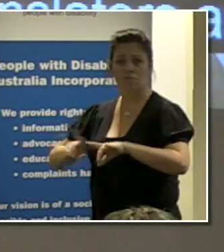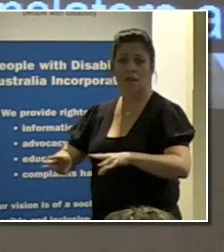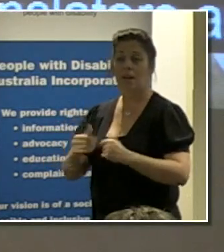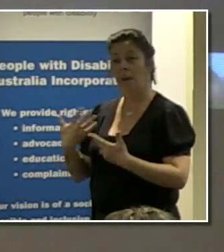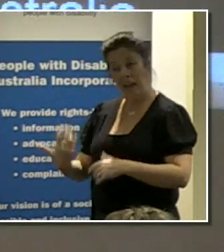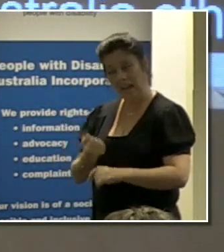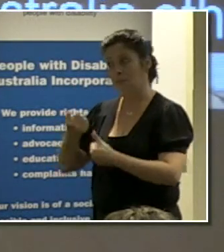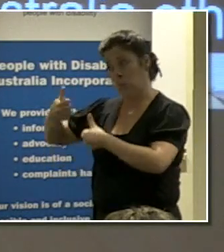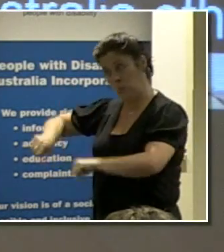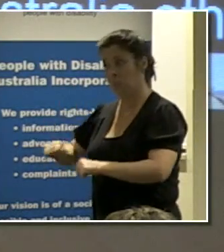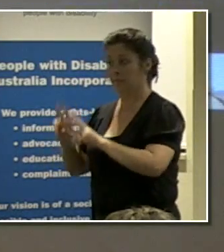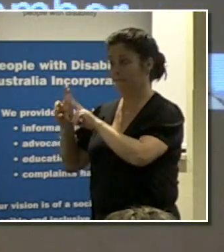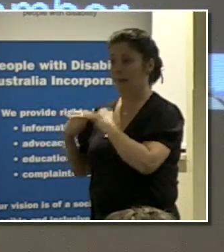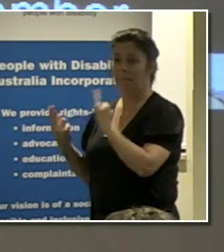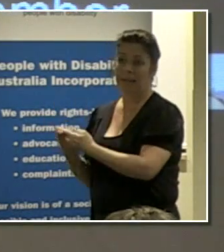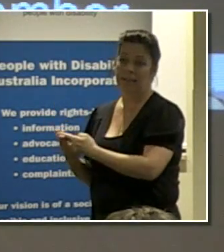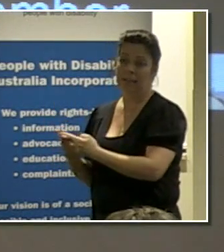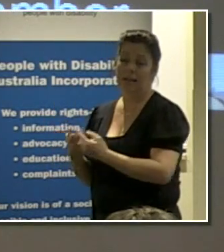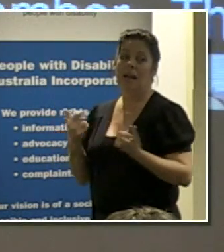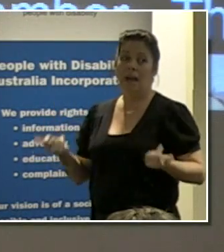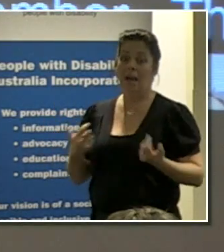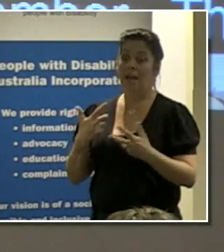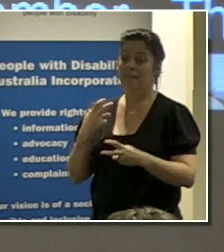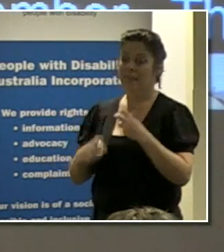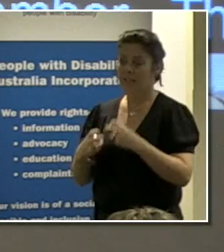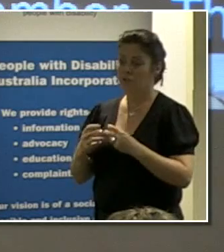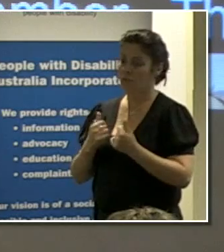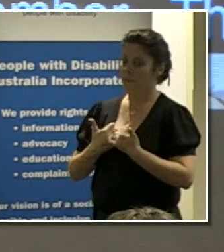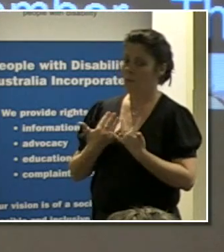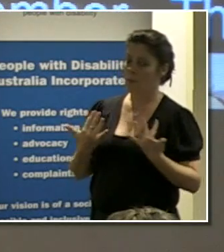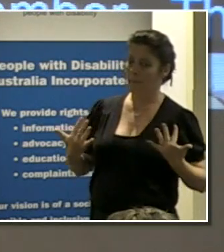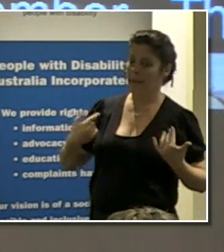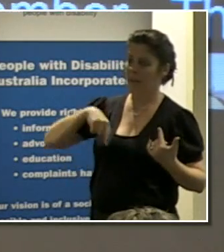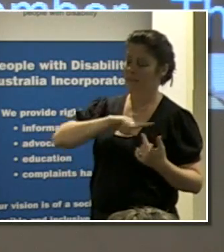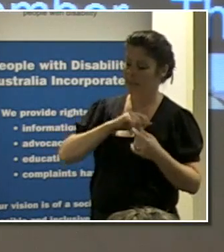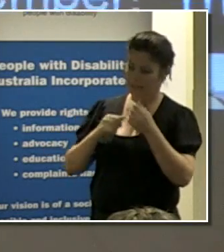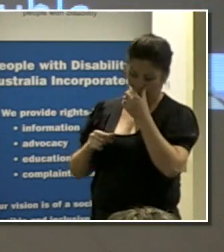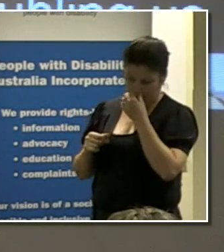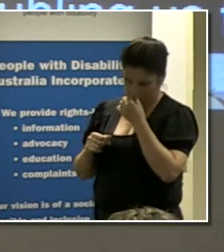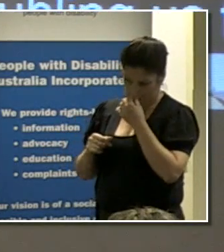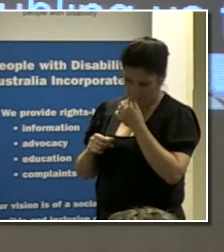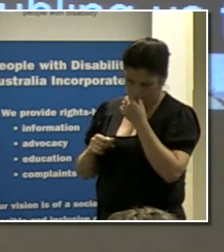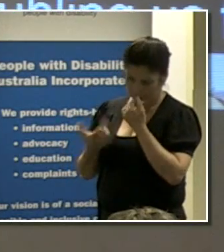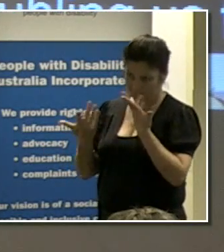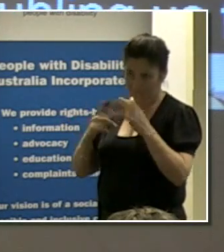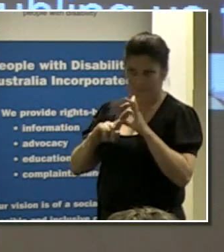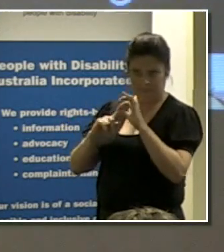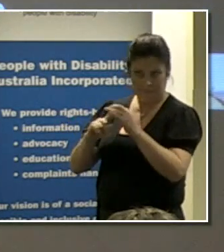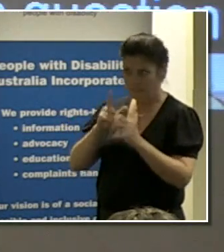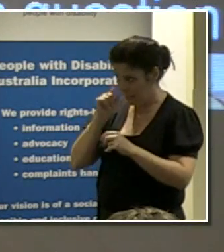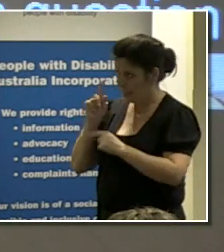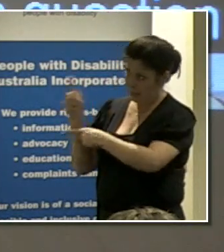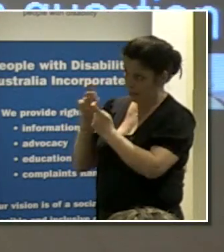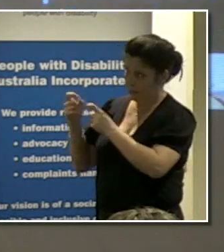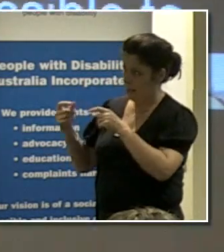family member. And the issue that has been troubling us for a long time is this question of whether it is possible to employ a